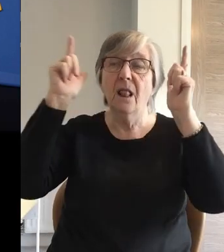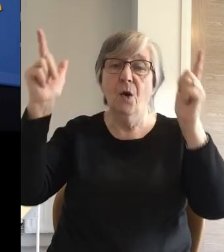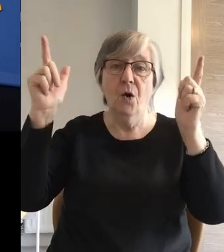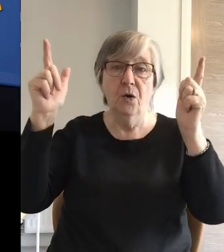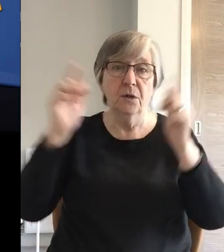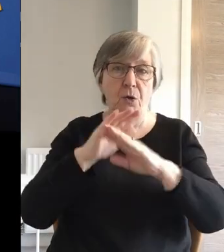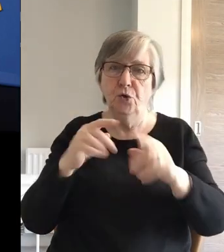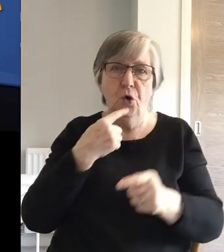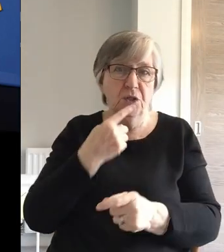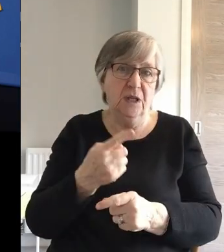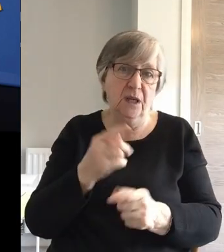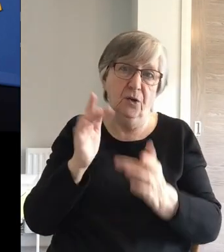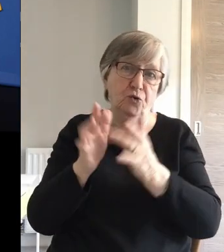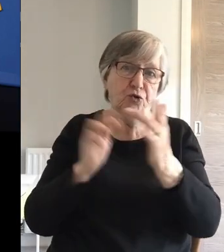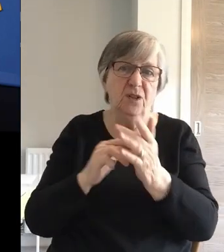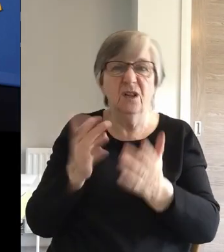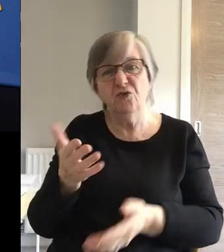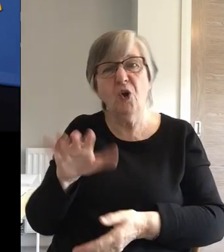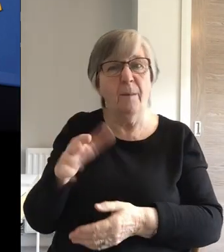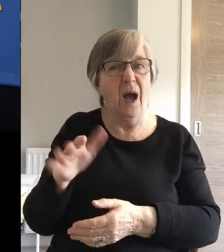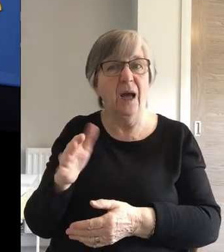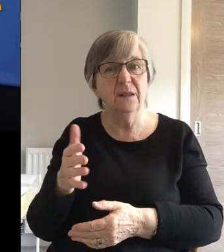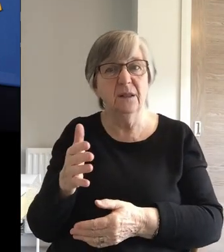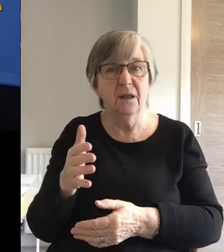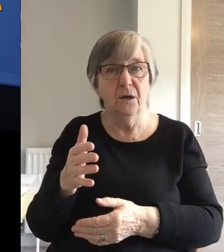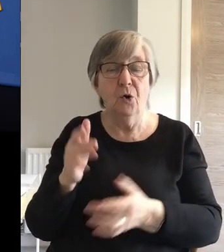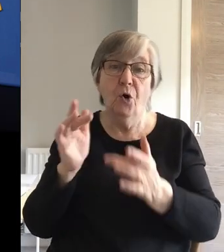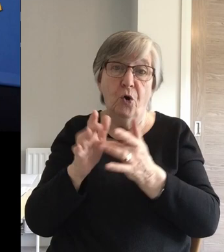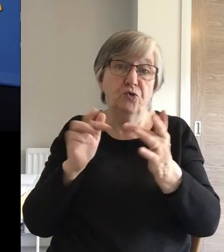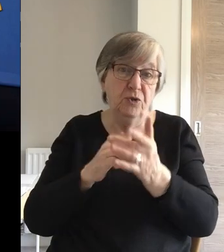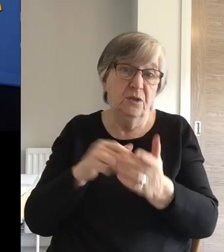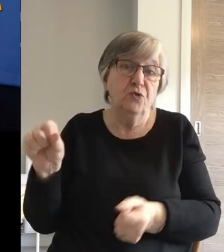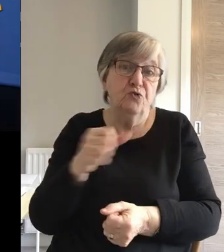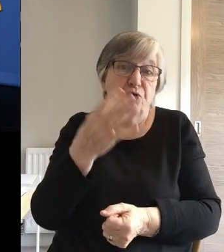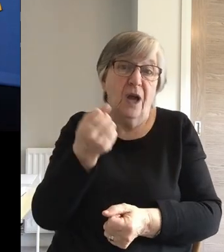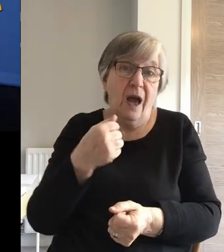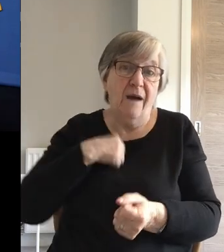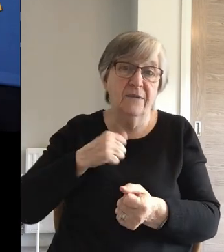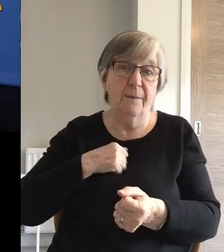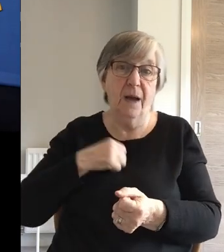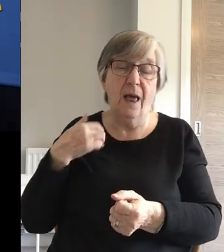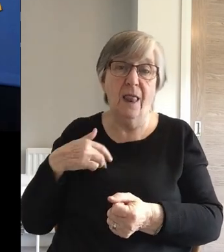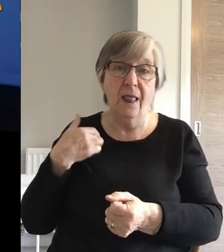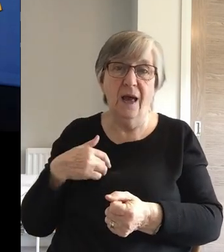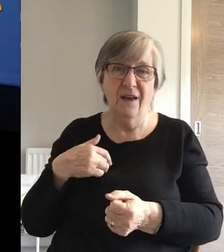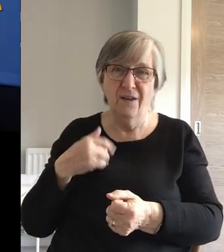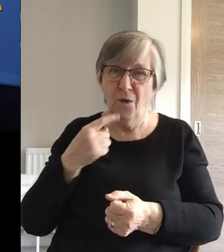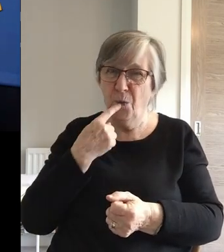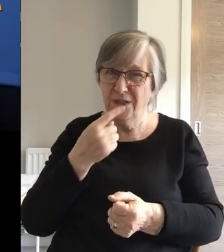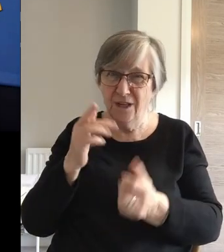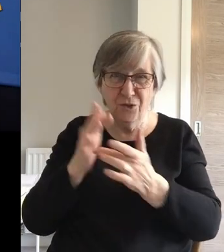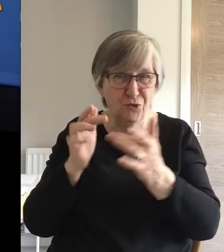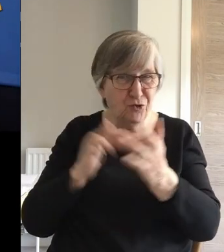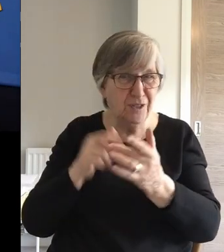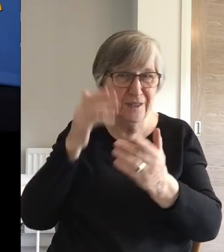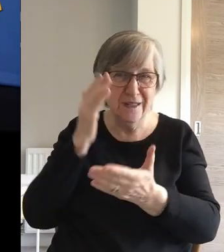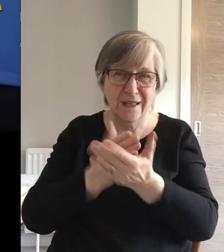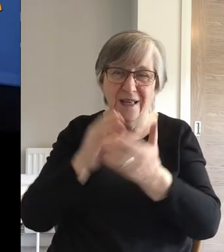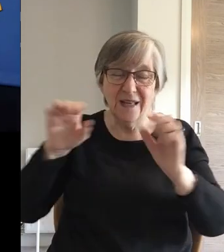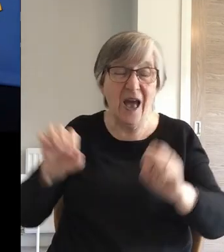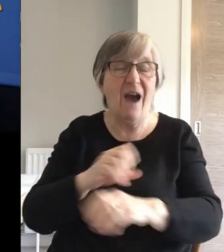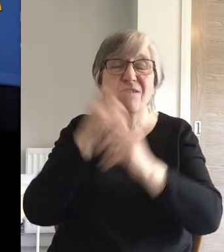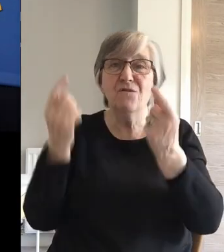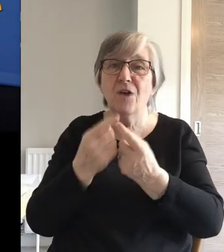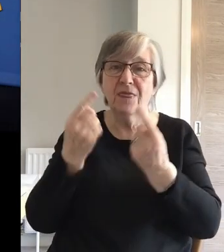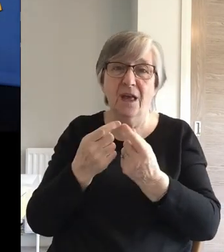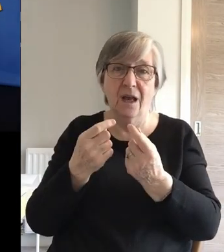saying Jesus is no bad or that he's worth having in our lives. We are saying that he is all in all. He is the one to whom we owe everything.